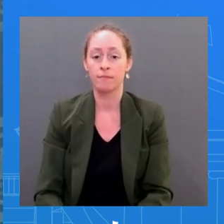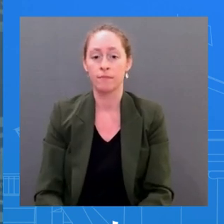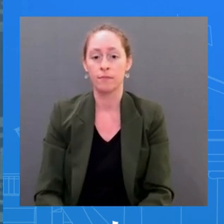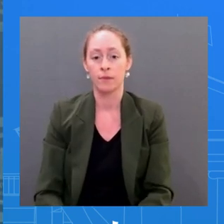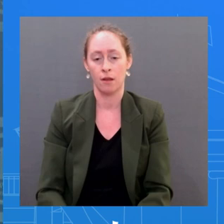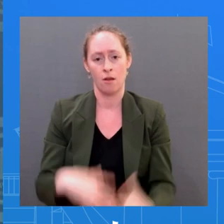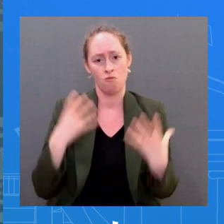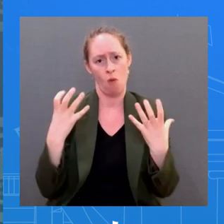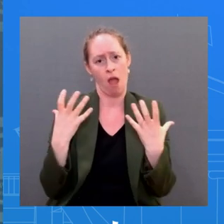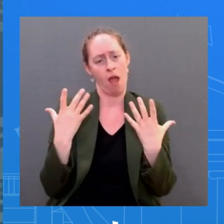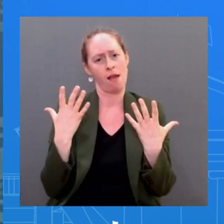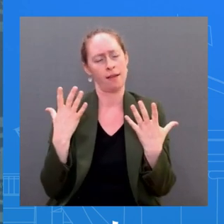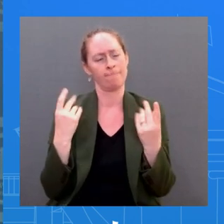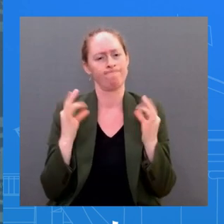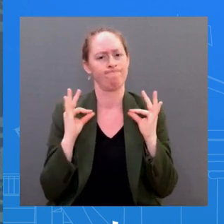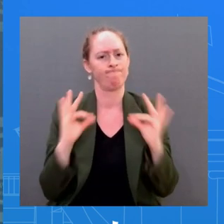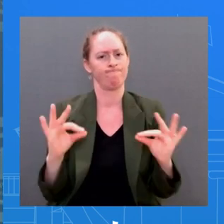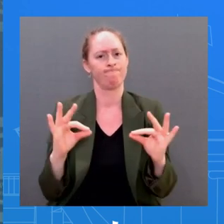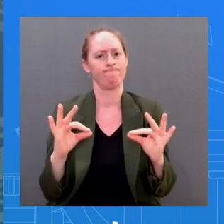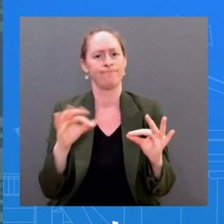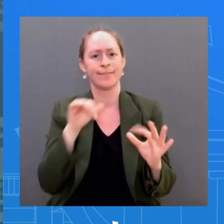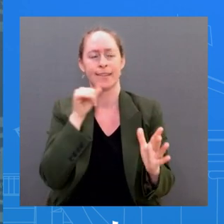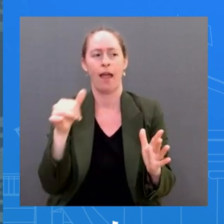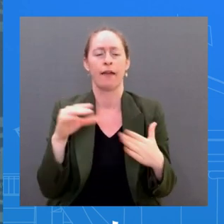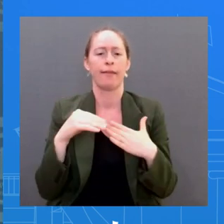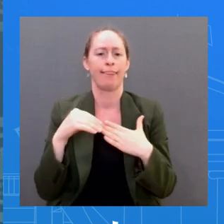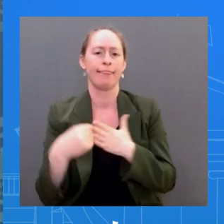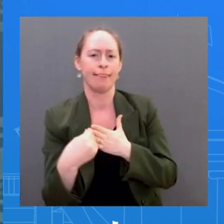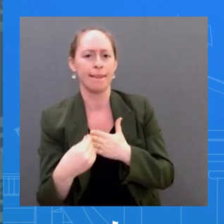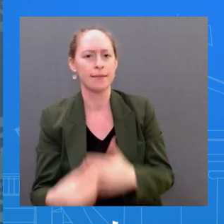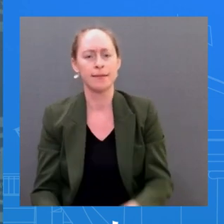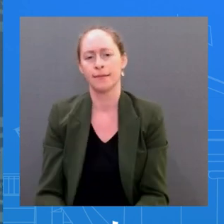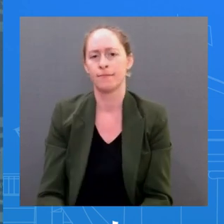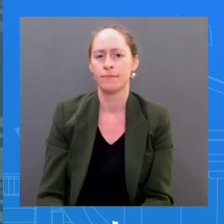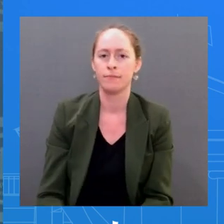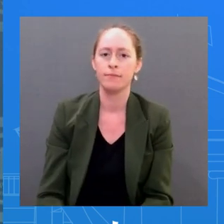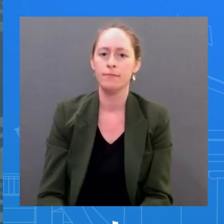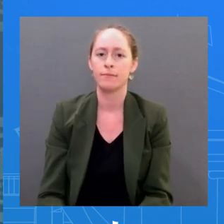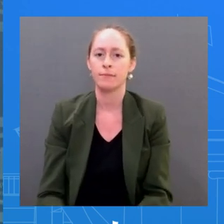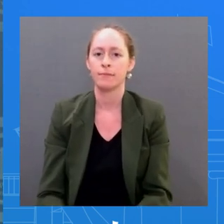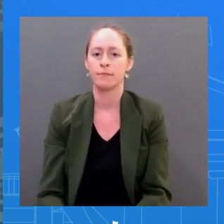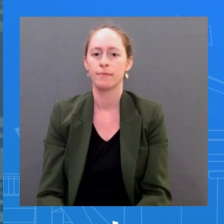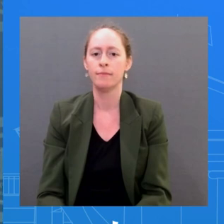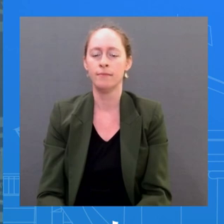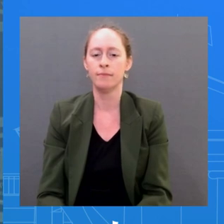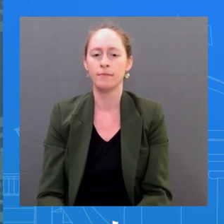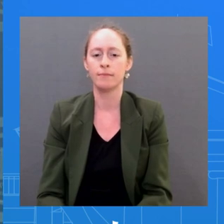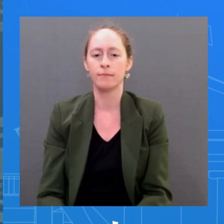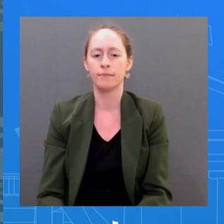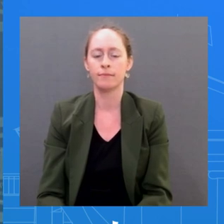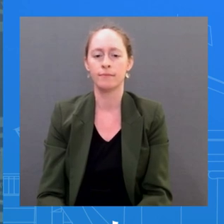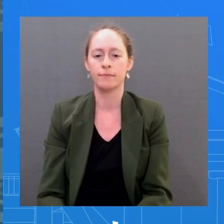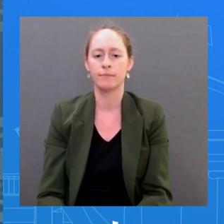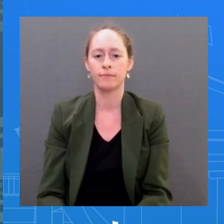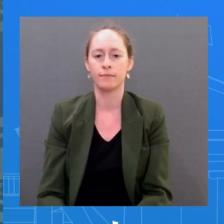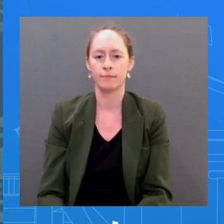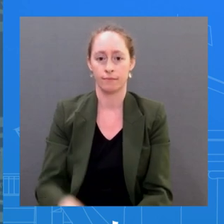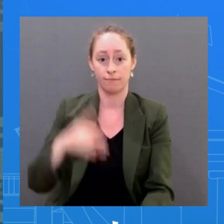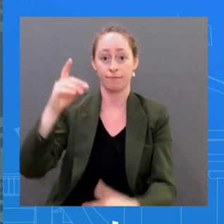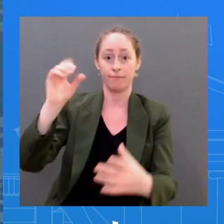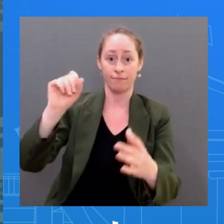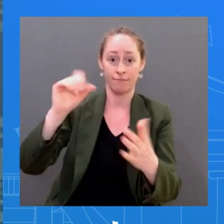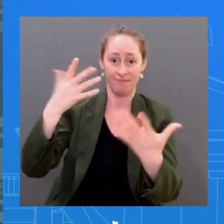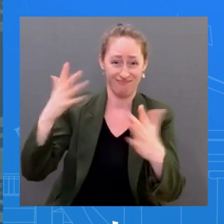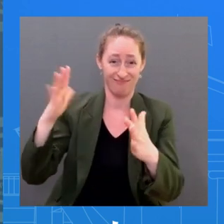said that the message he took from the families from at Uvalde when he was there was to do something, was to please do something. That's what